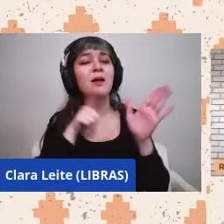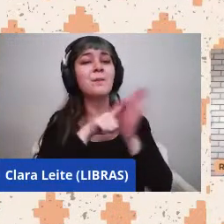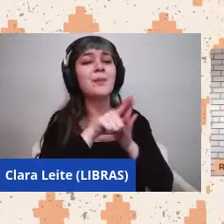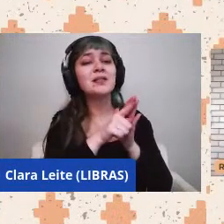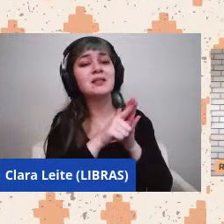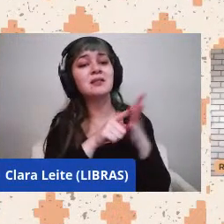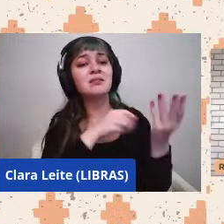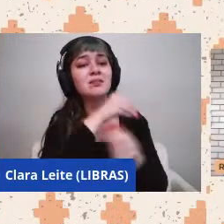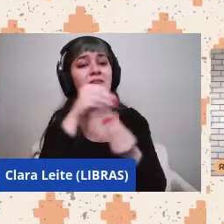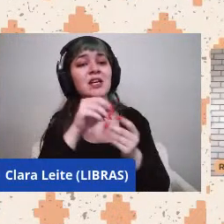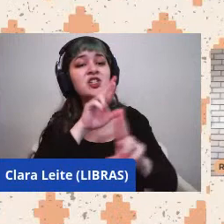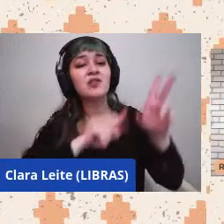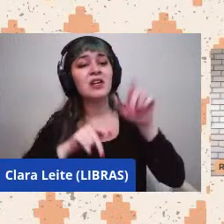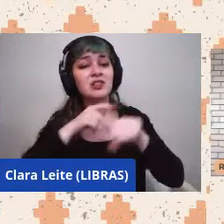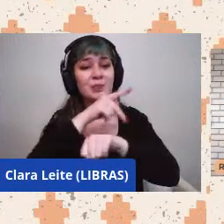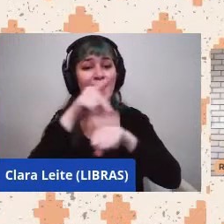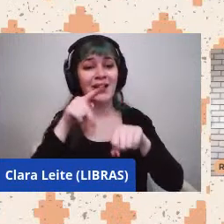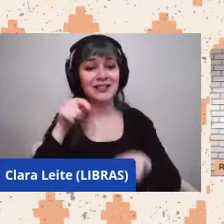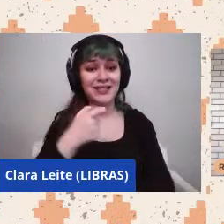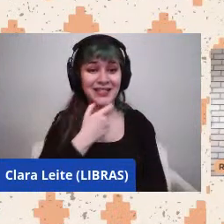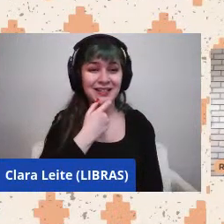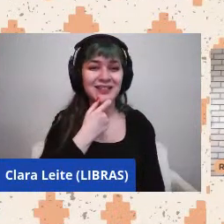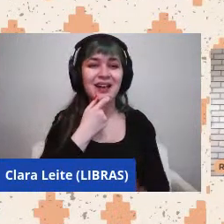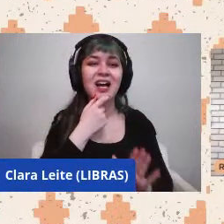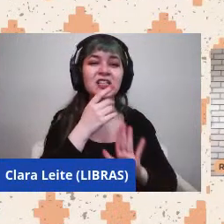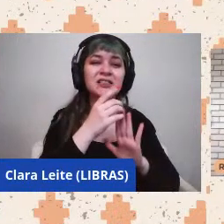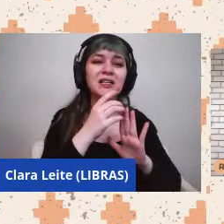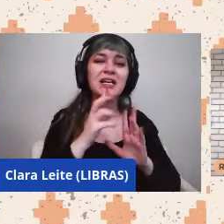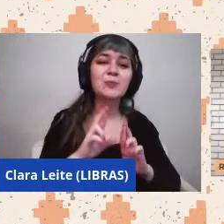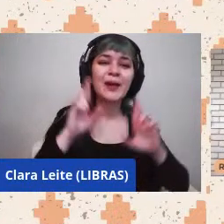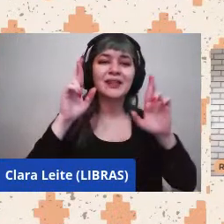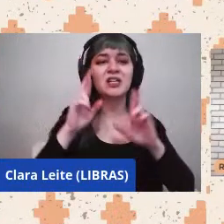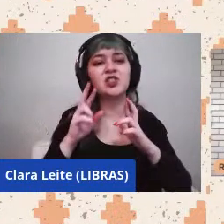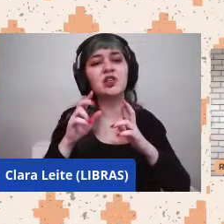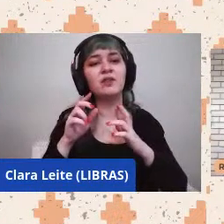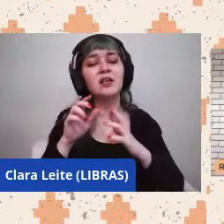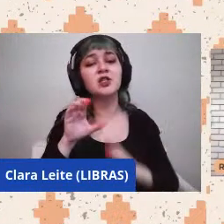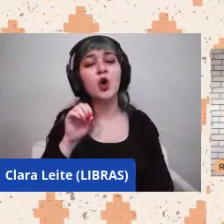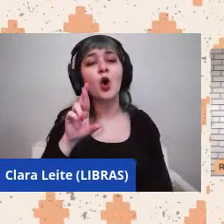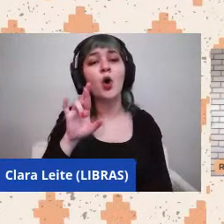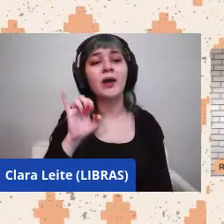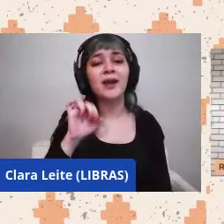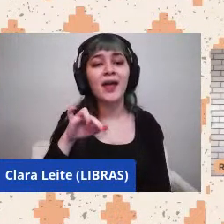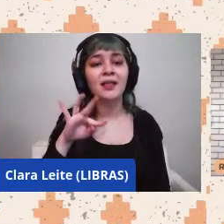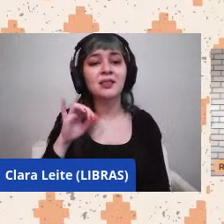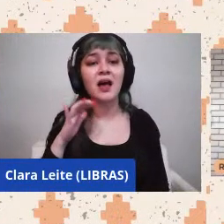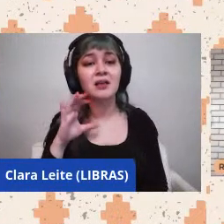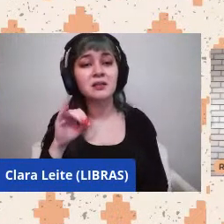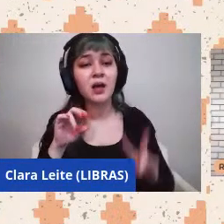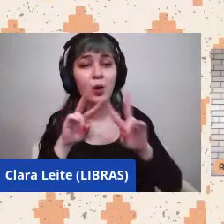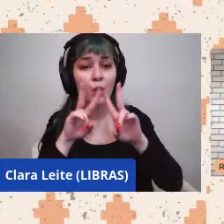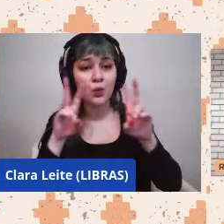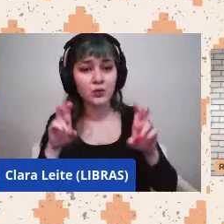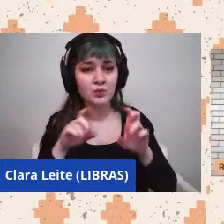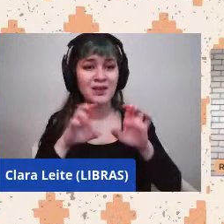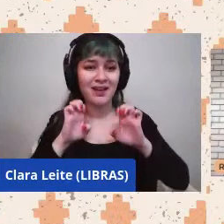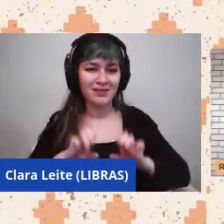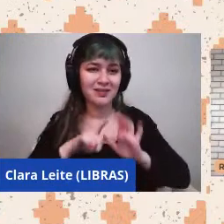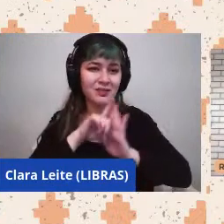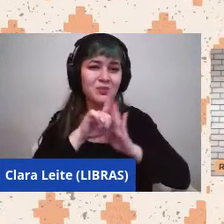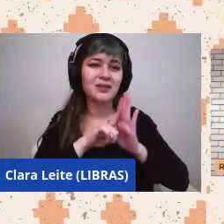I think in England, a lot of the guidance and the expectations around ethics don't recognise some of the different